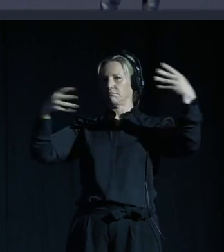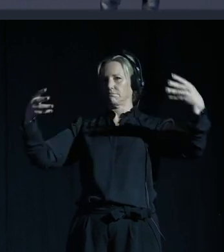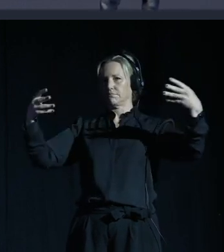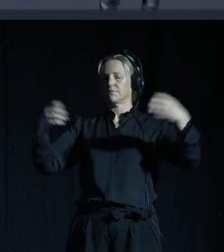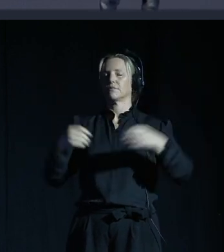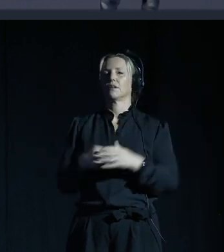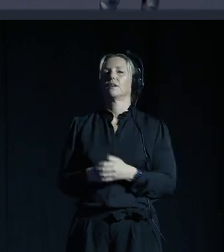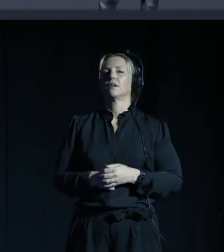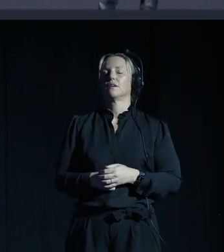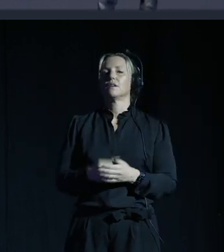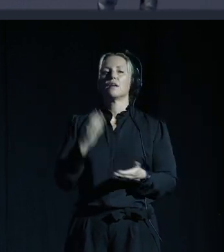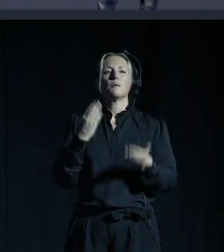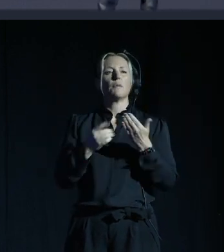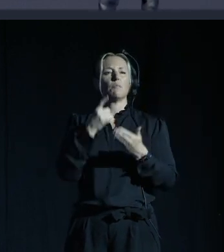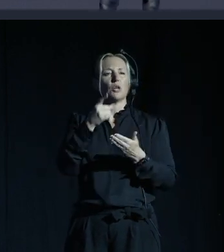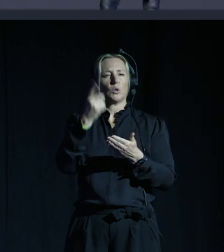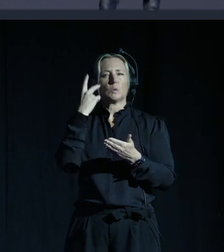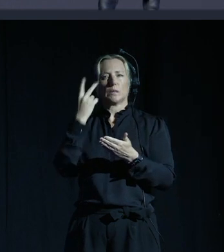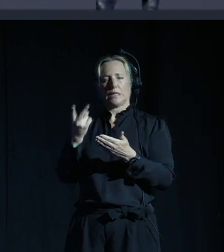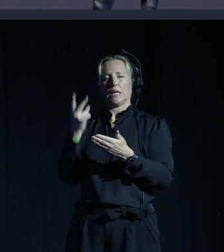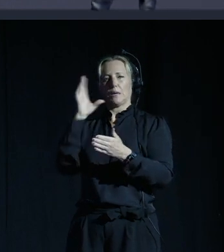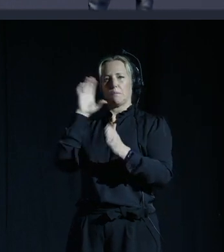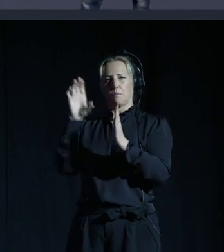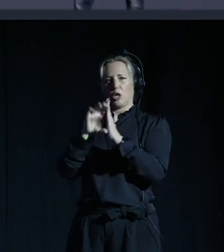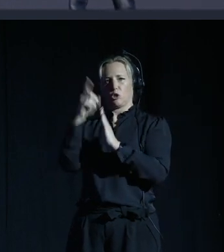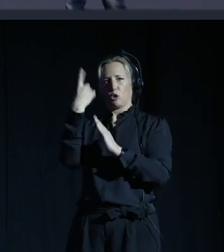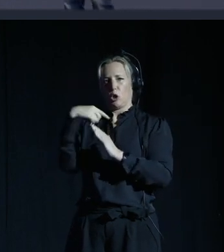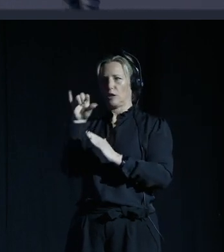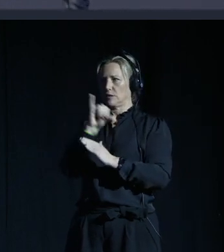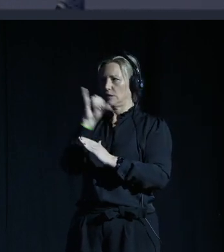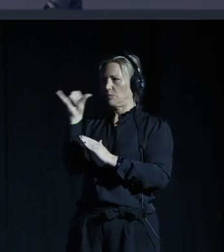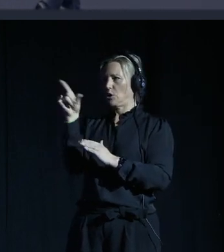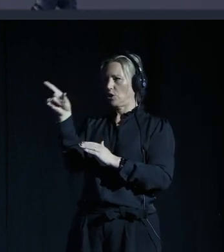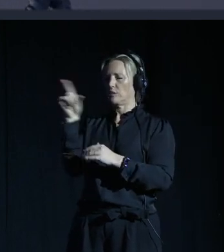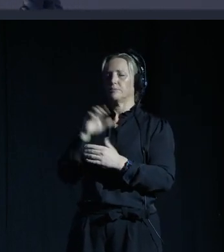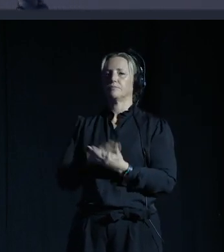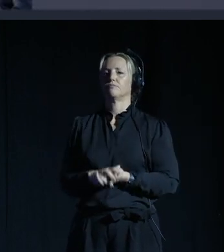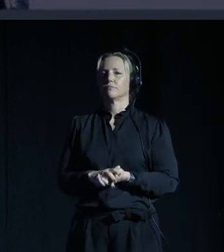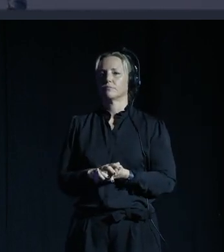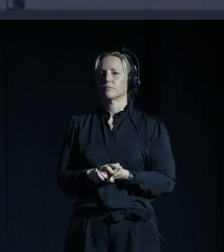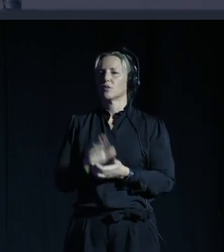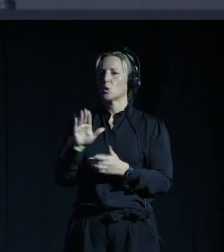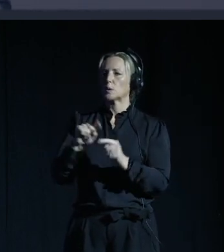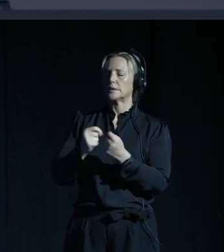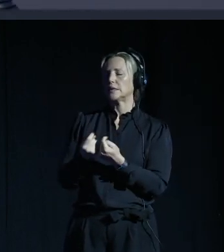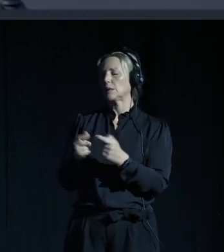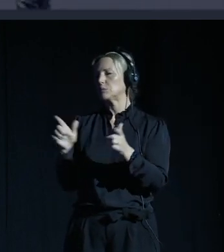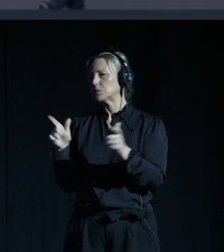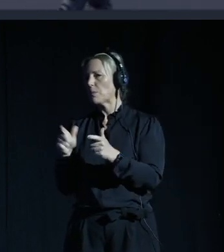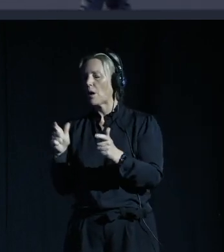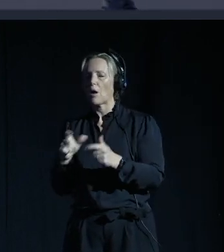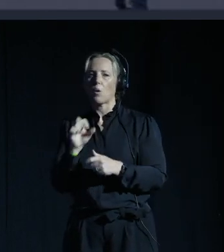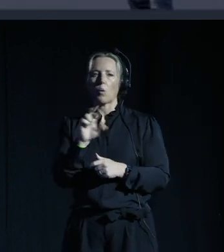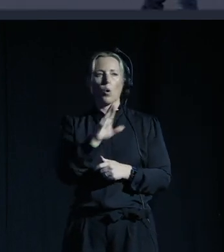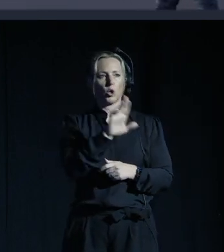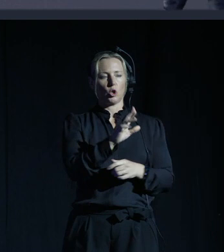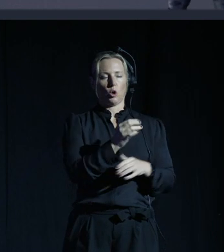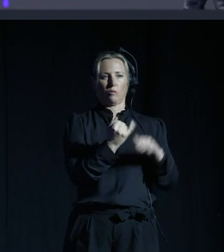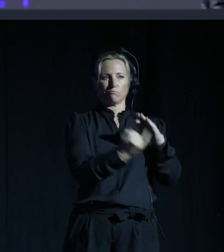start out with a picture that looks like this, and generally that works pretty well. Maybe you're a small team, maybe you're an individual developer,